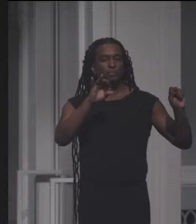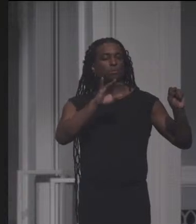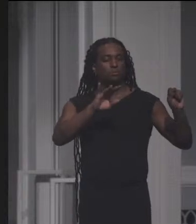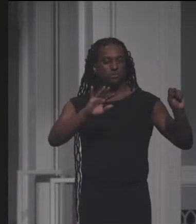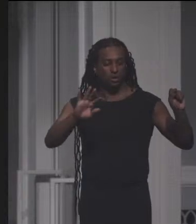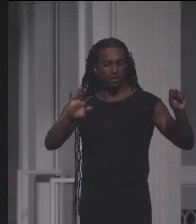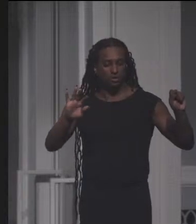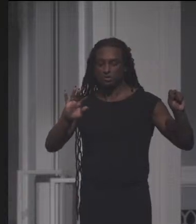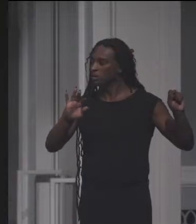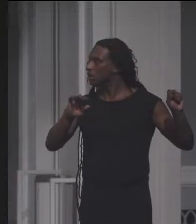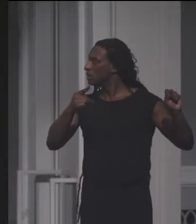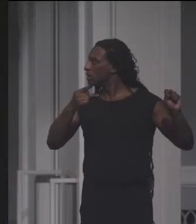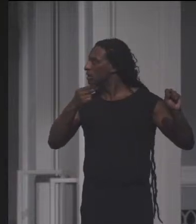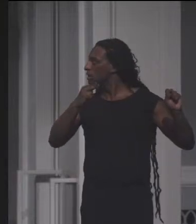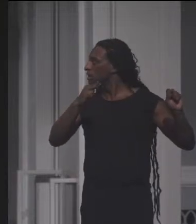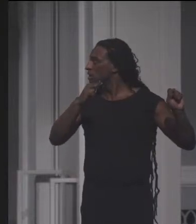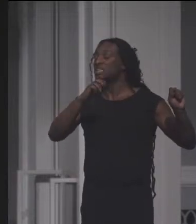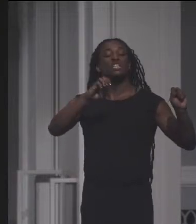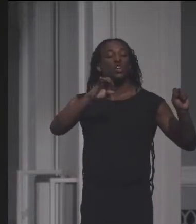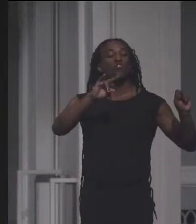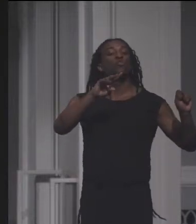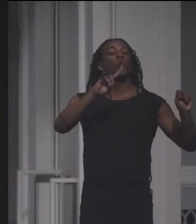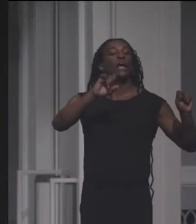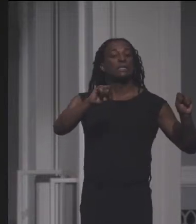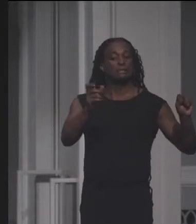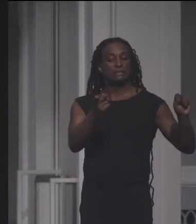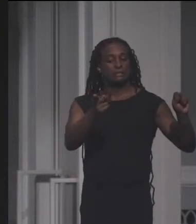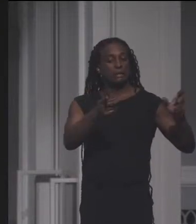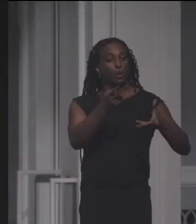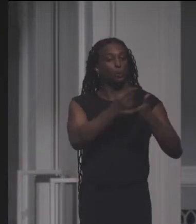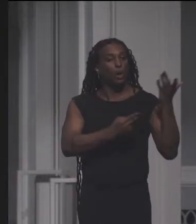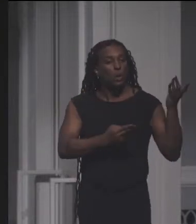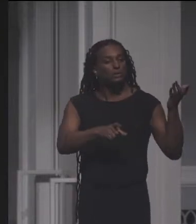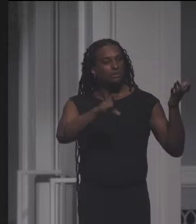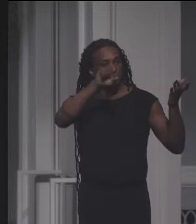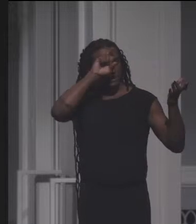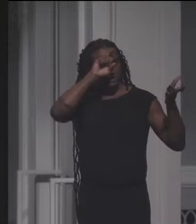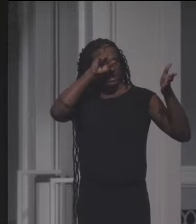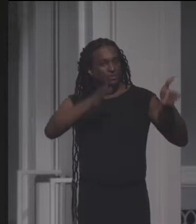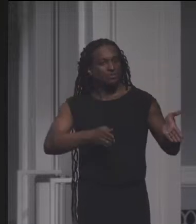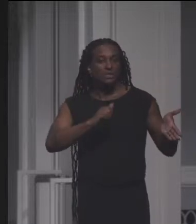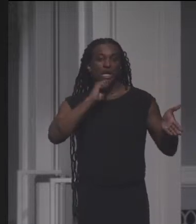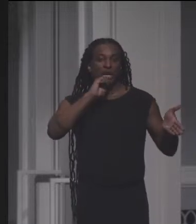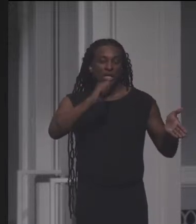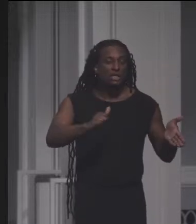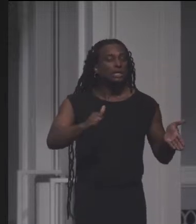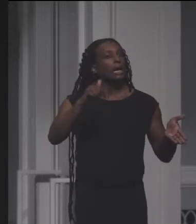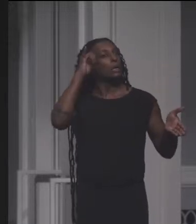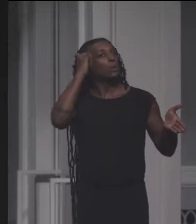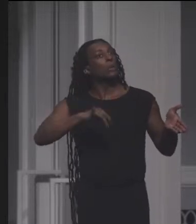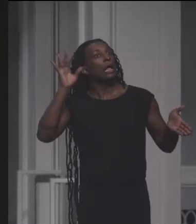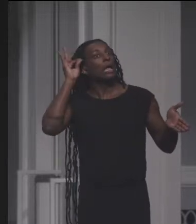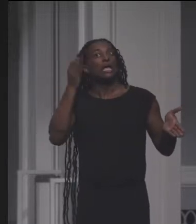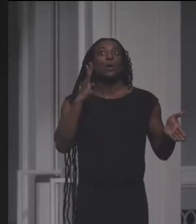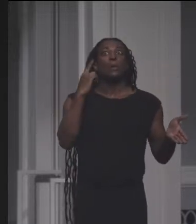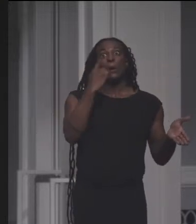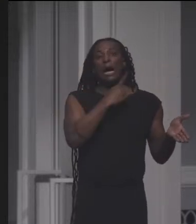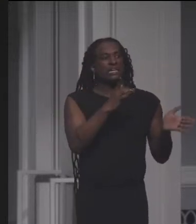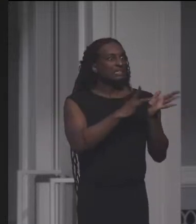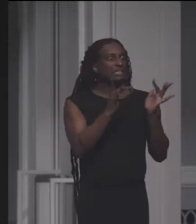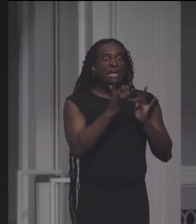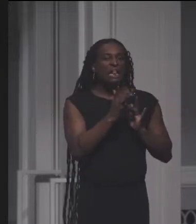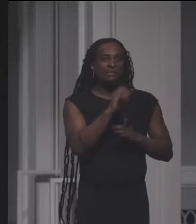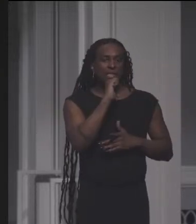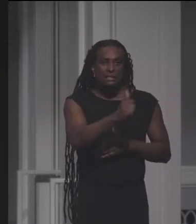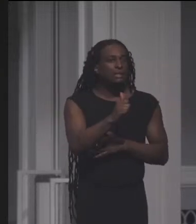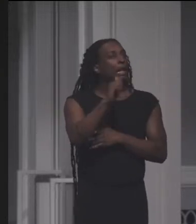Egyptians. They weren't blonde-haired, blue-eyed guys. Like, Jesus wasn't blonde-haired, blue-eyed, but that's